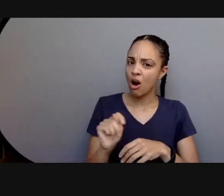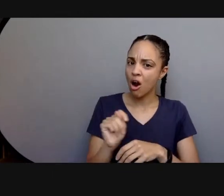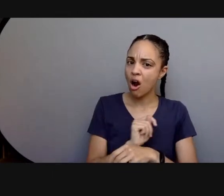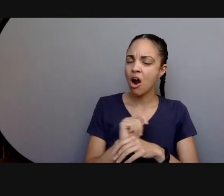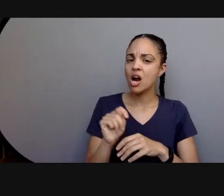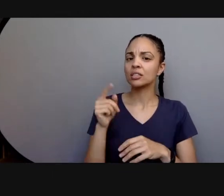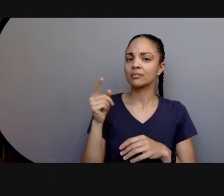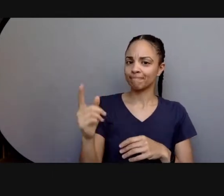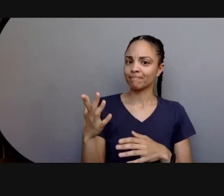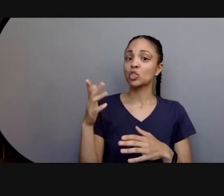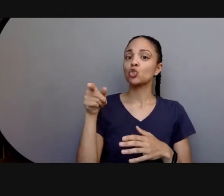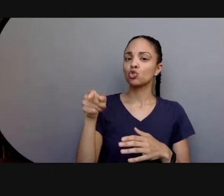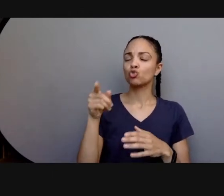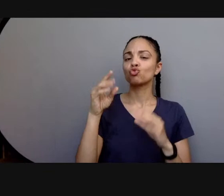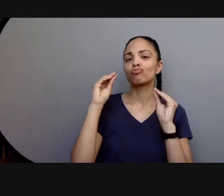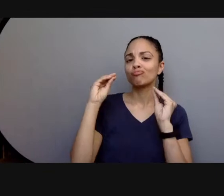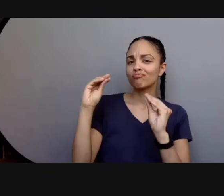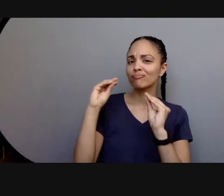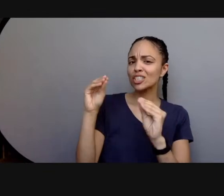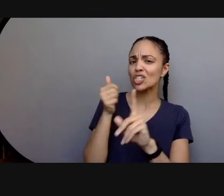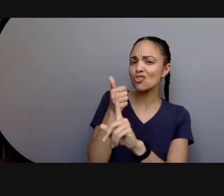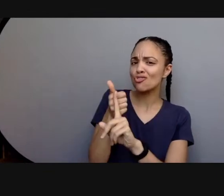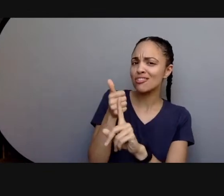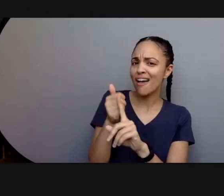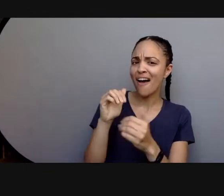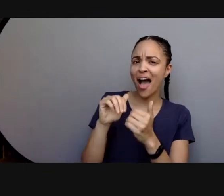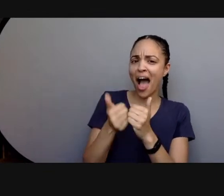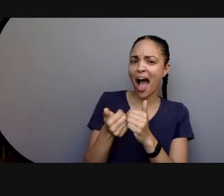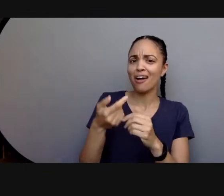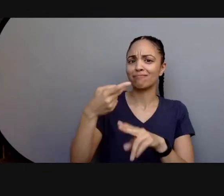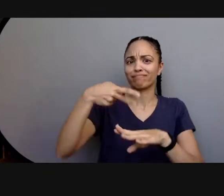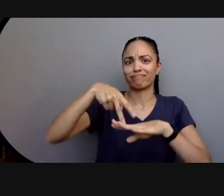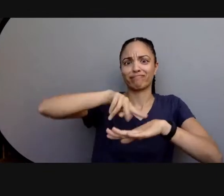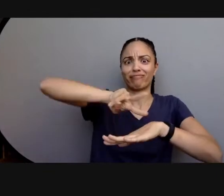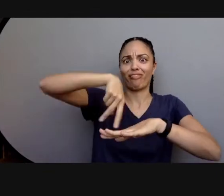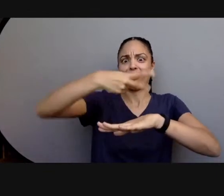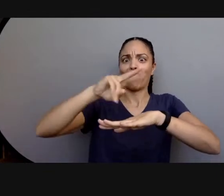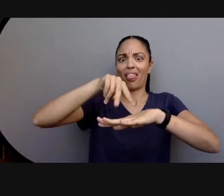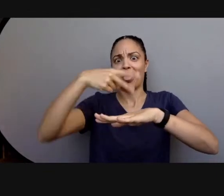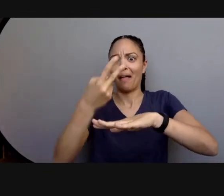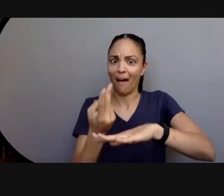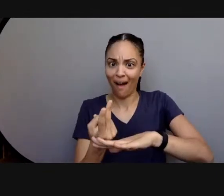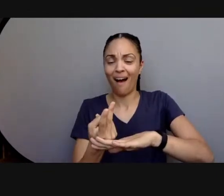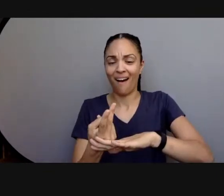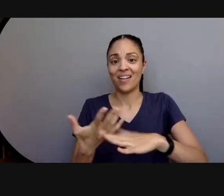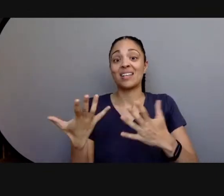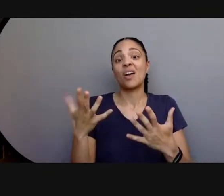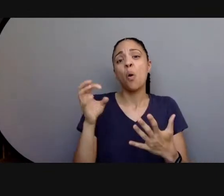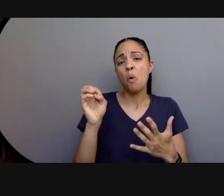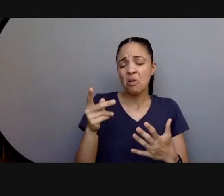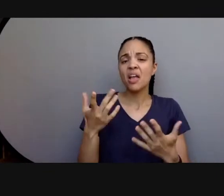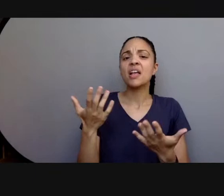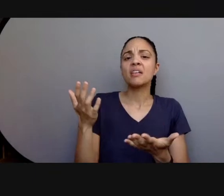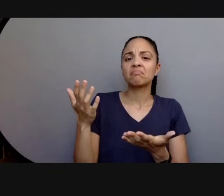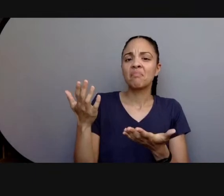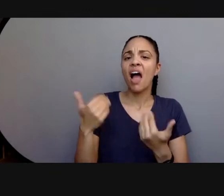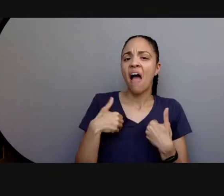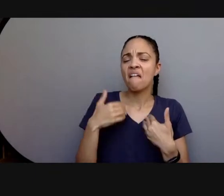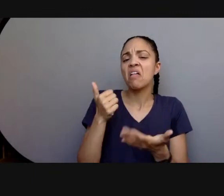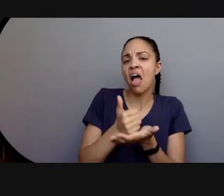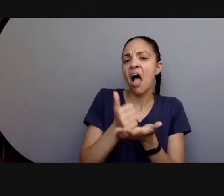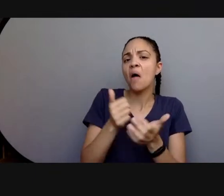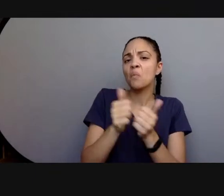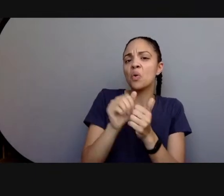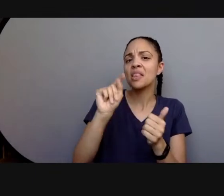taught yourself to do a backflip on the beach. And okay, Yeah. somebody broke down tap for you. And Yes. yeah, thank